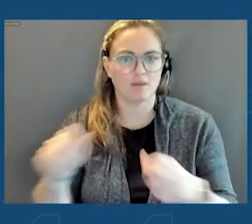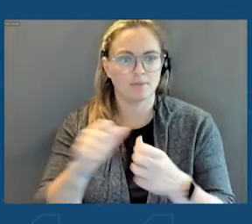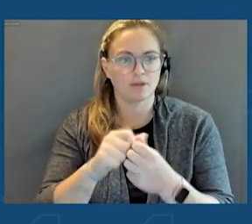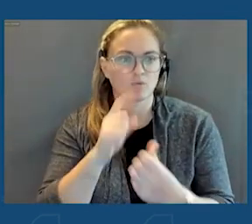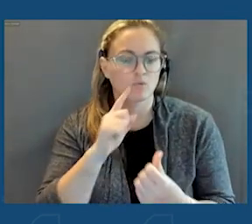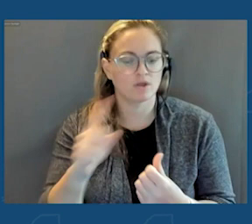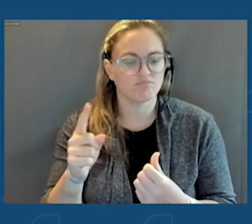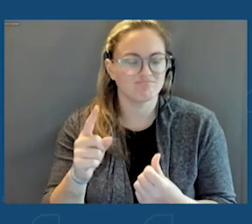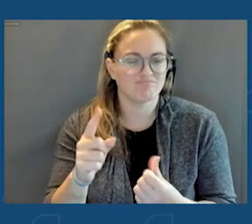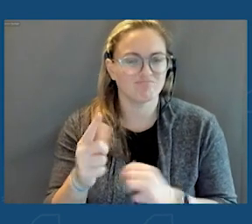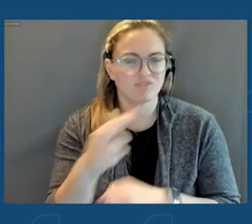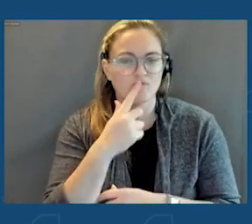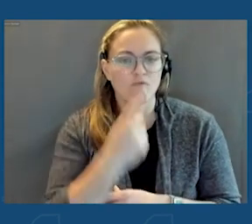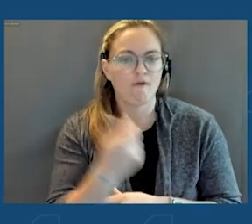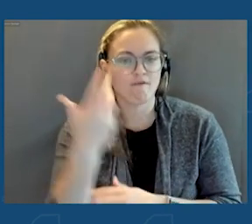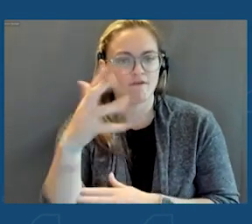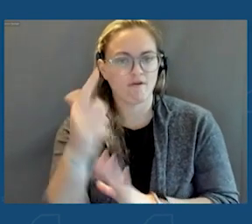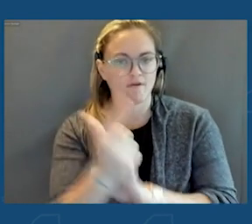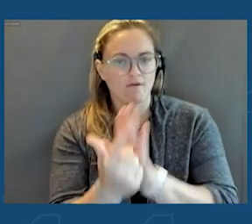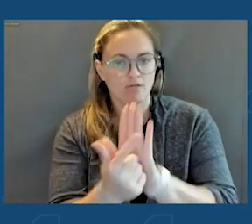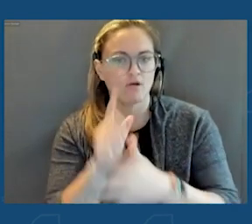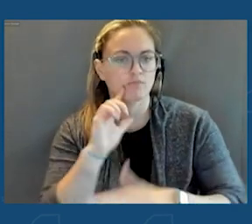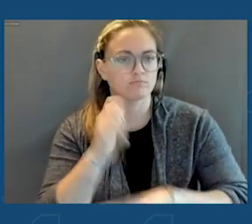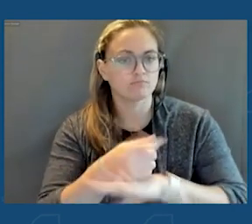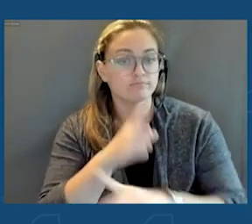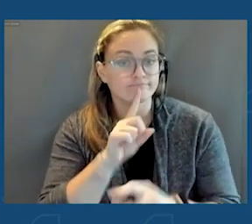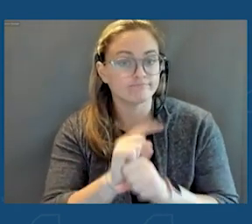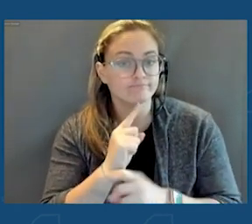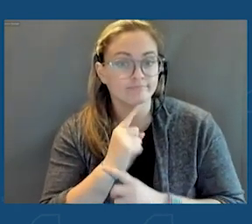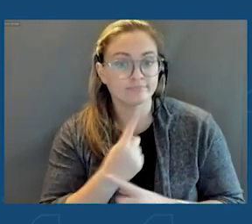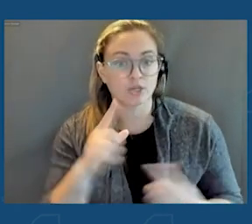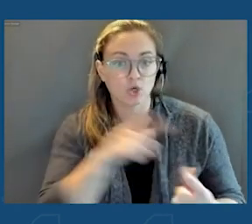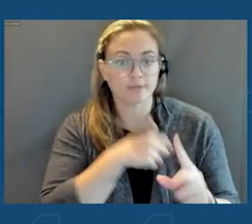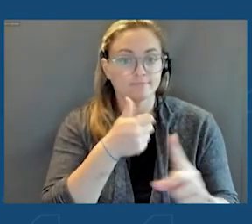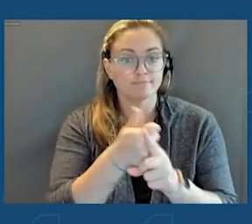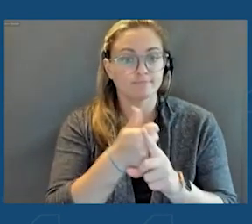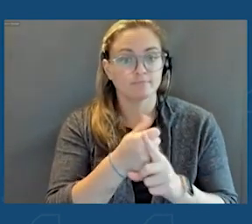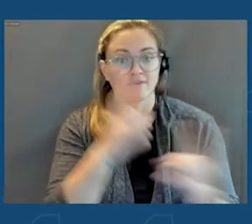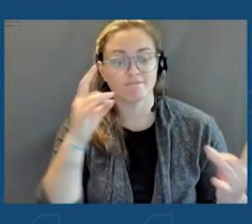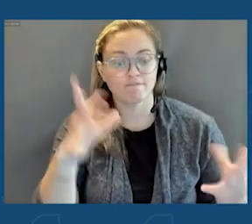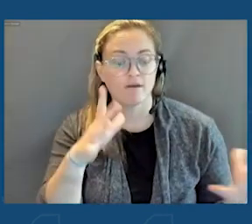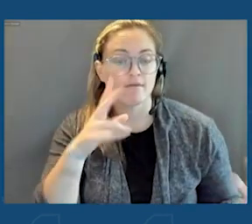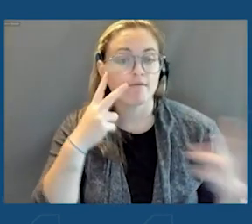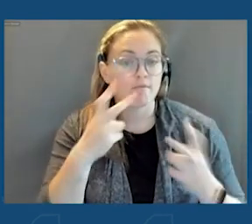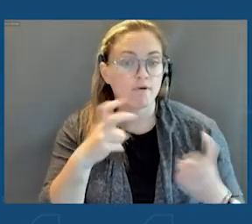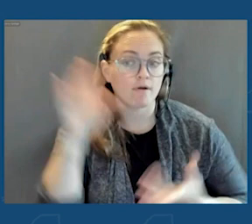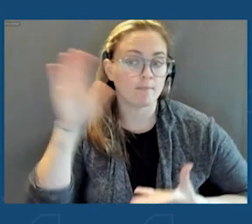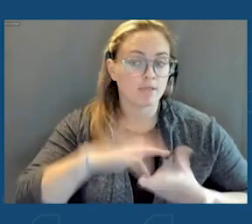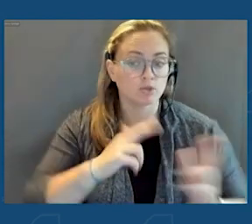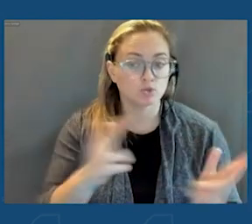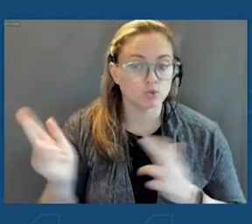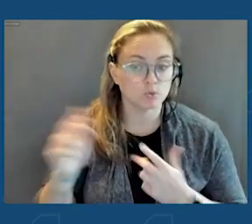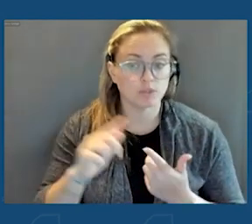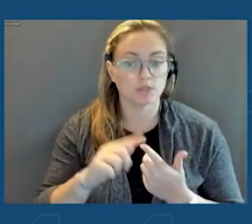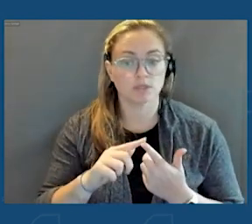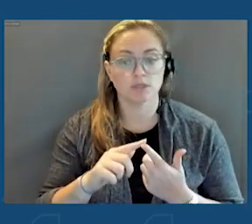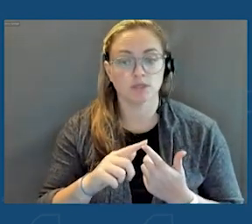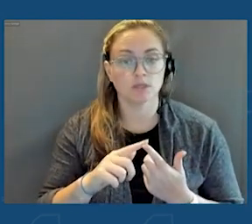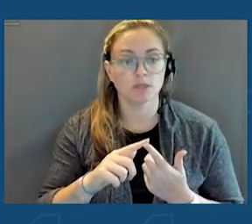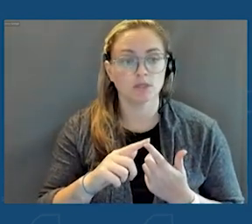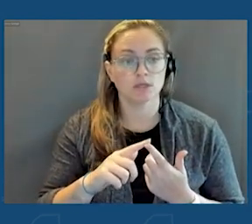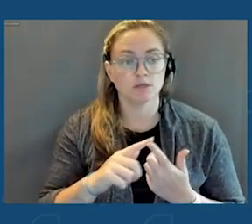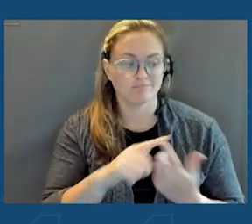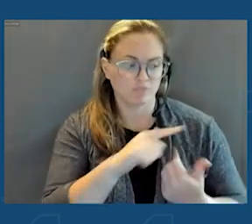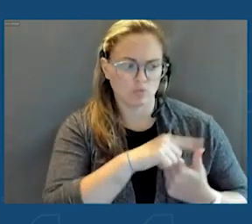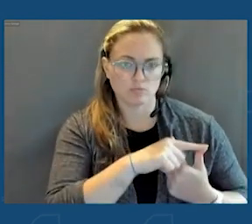law. So we're having a concrete impact on violent crime, fewer shootings, the shootings are down